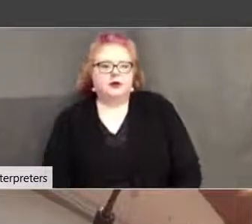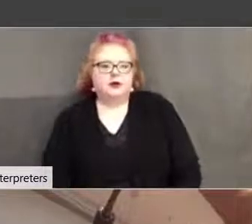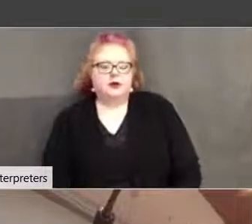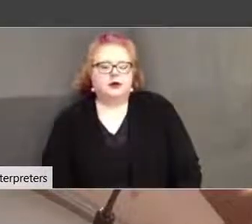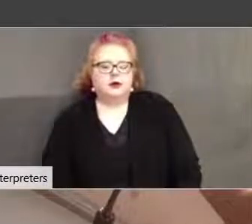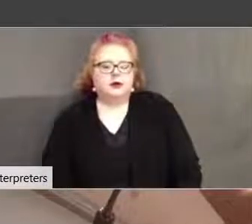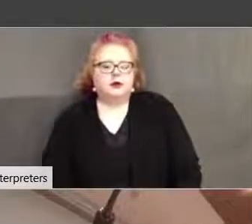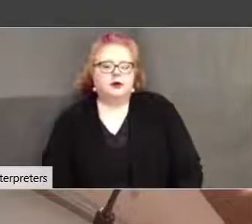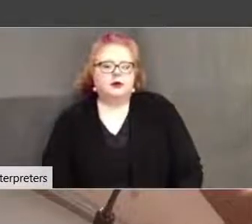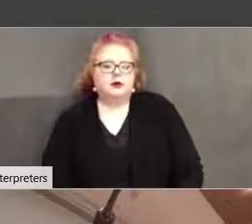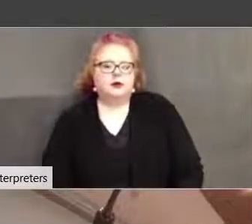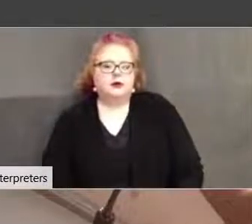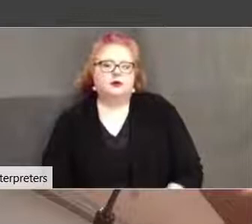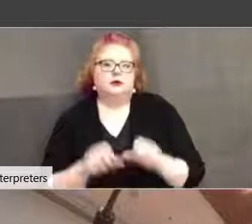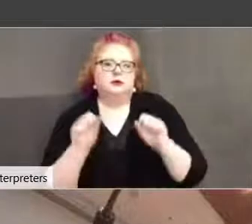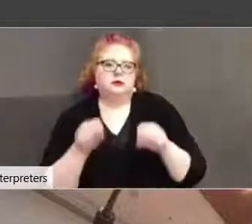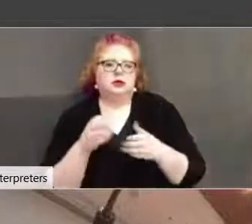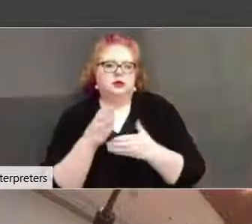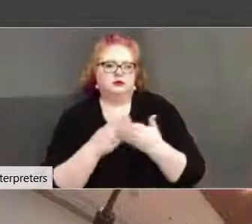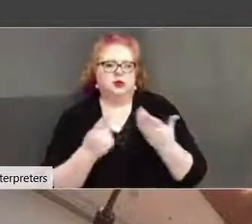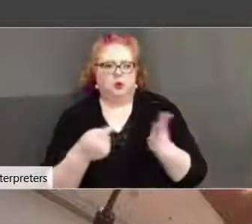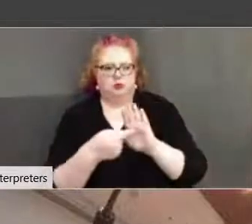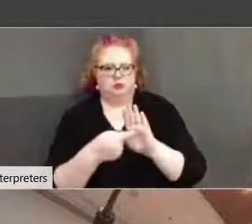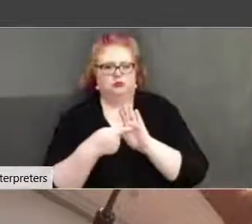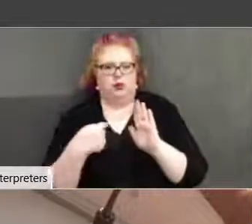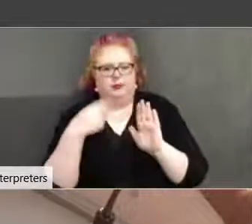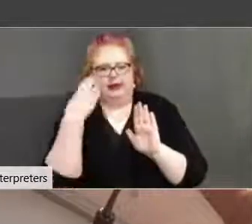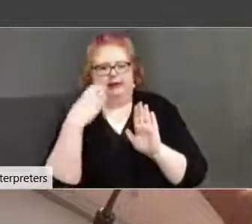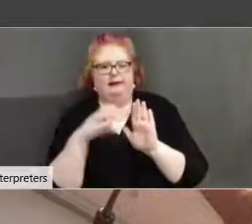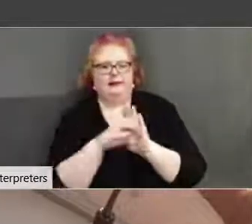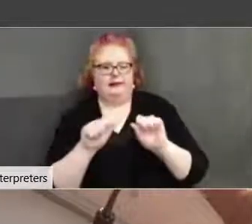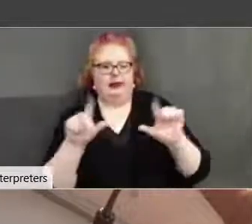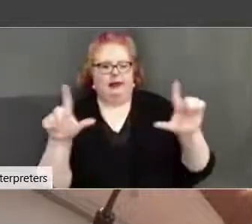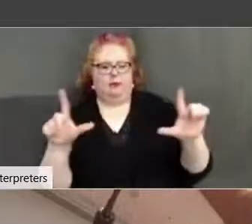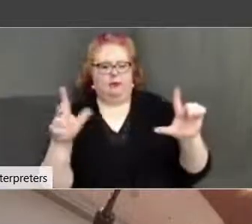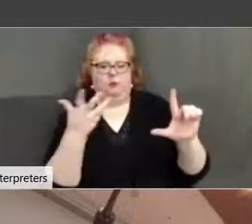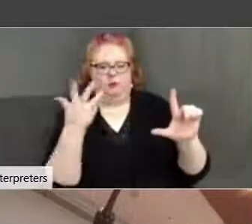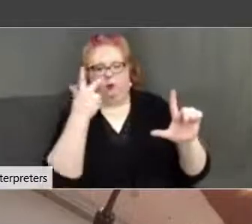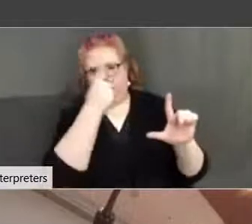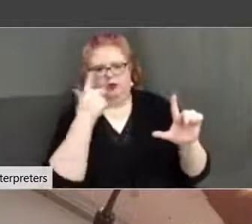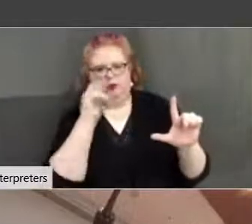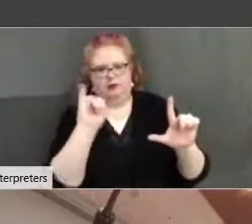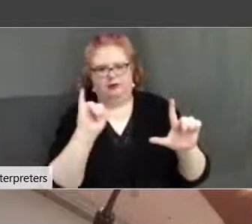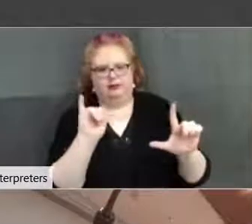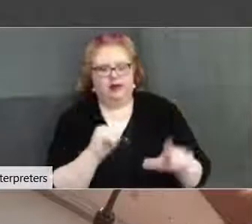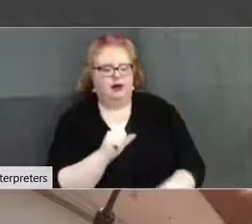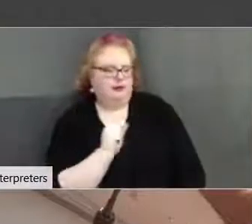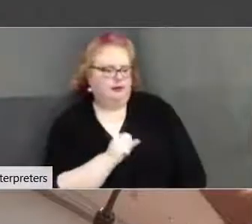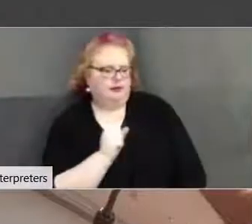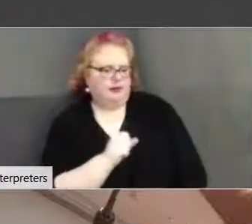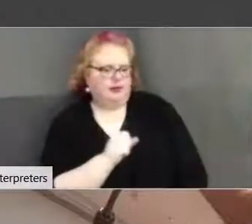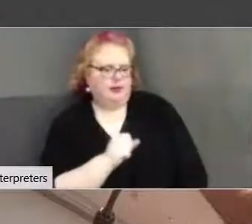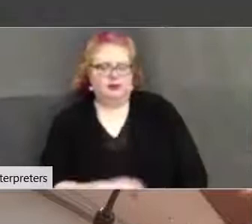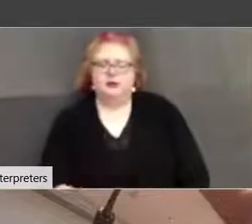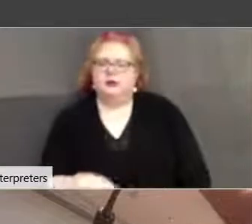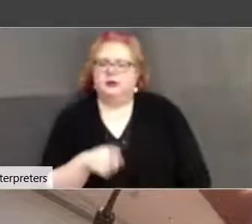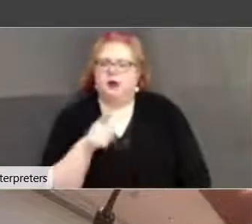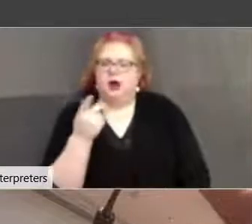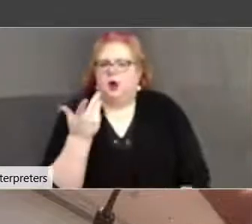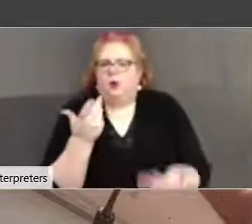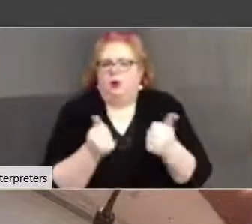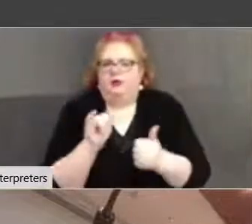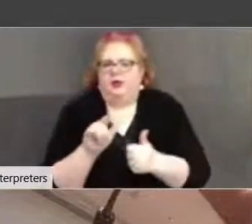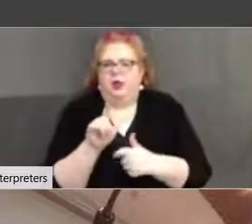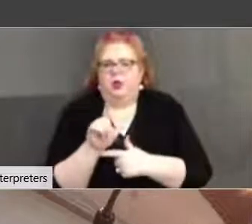diagram of what that's going to look like? Yes, ma'am. I believe it was. I mean, it of should the be in- location, Yes, ma'am. We can get that to you. because with